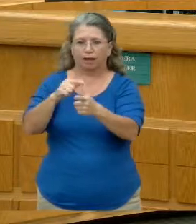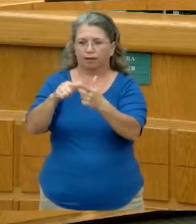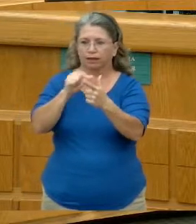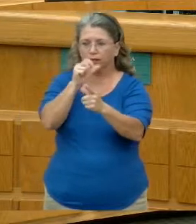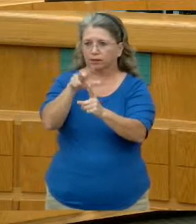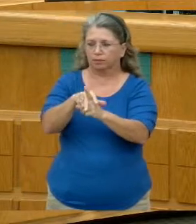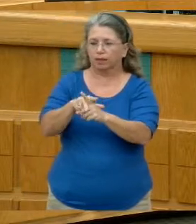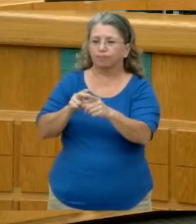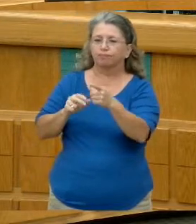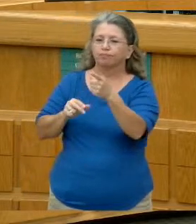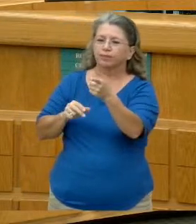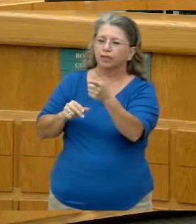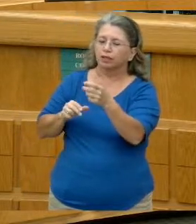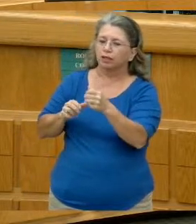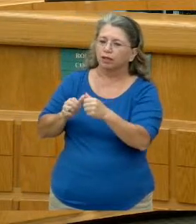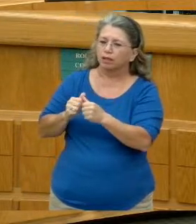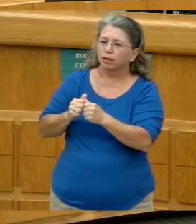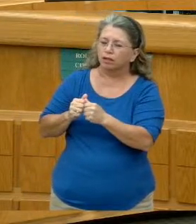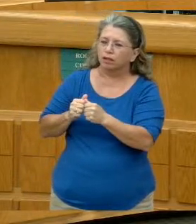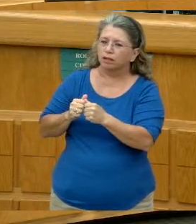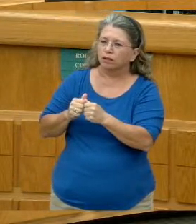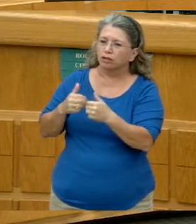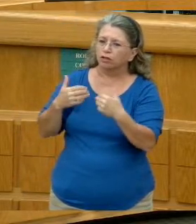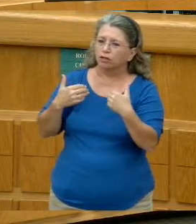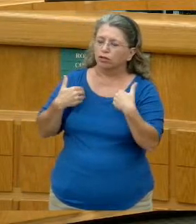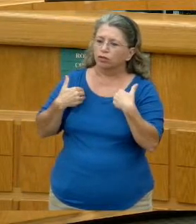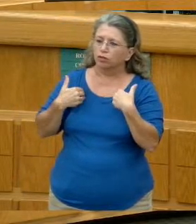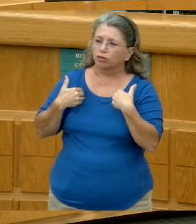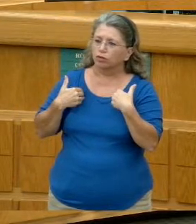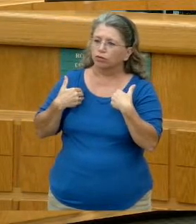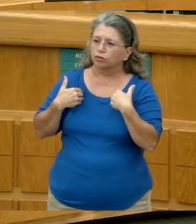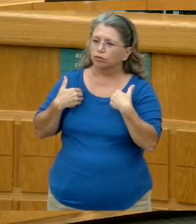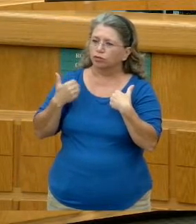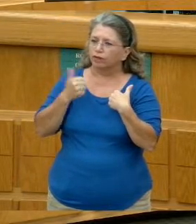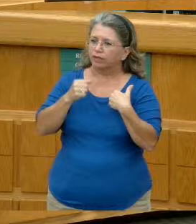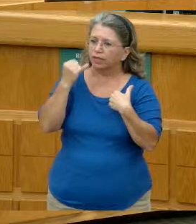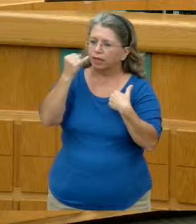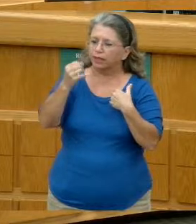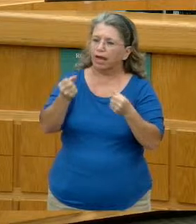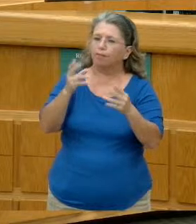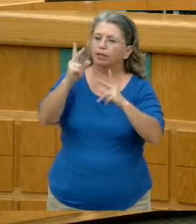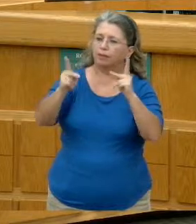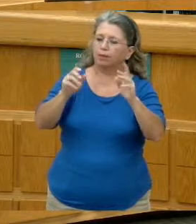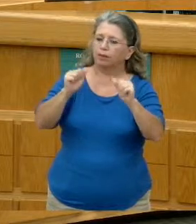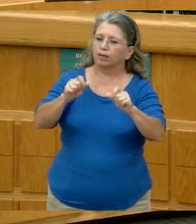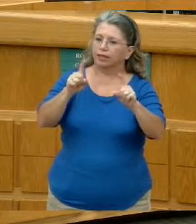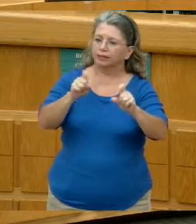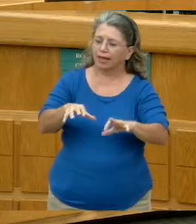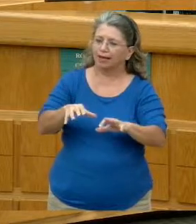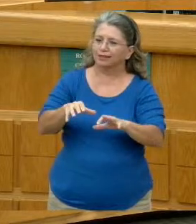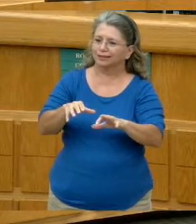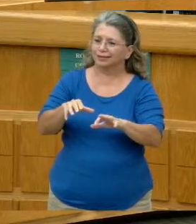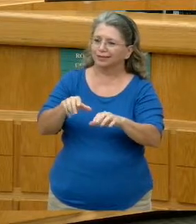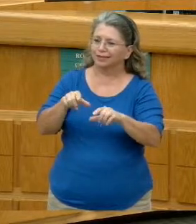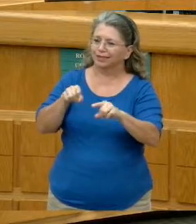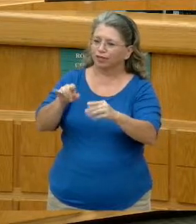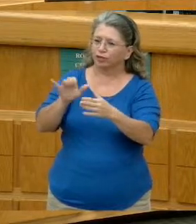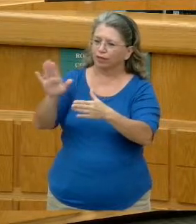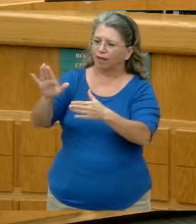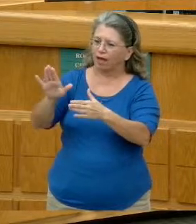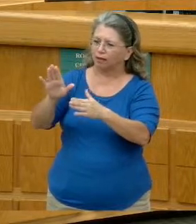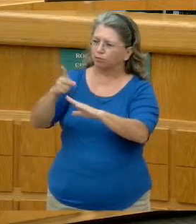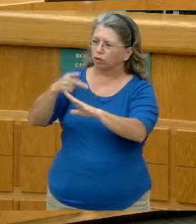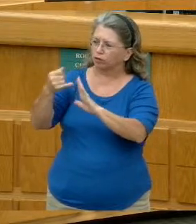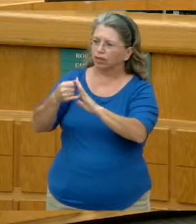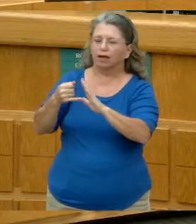And with this test site that you announced, do you have an idea of how many people would be able to be tested there? Yeah, so it's funny you do that. So I was outside and I was trying to figure